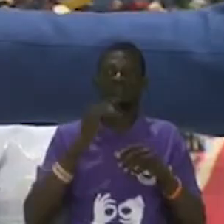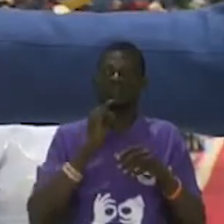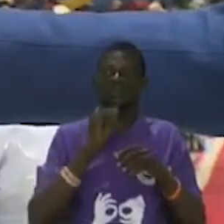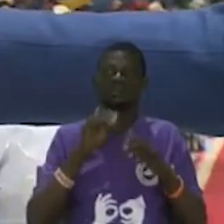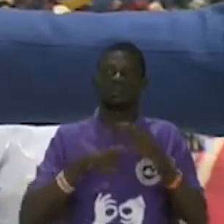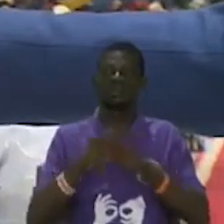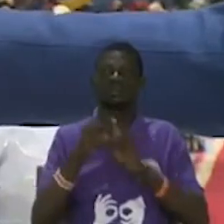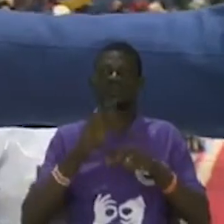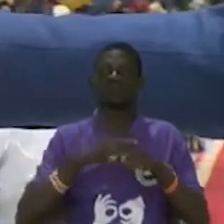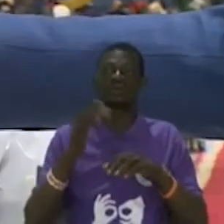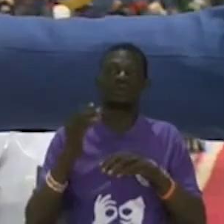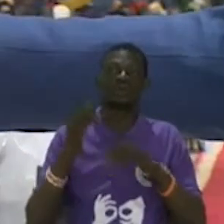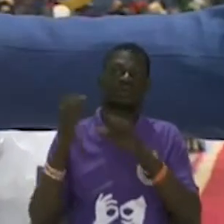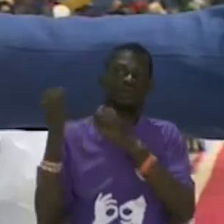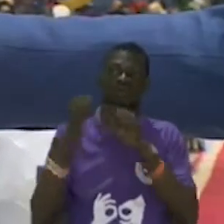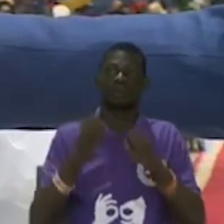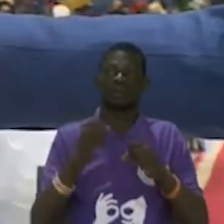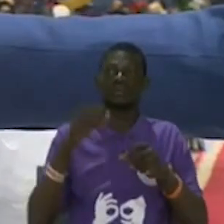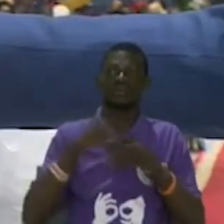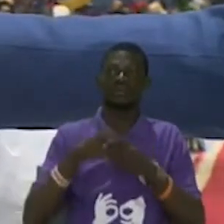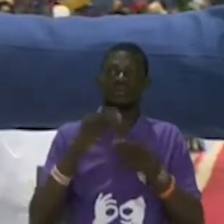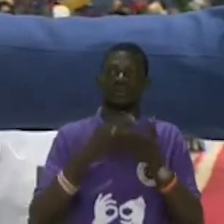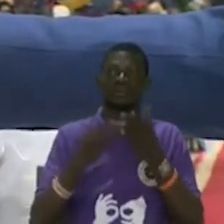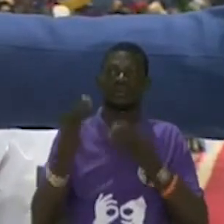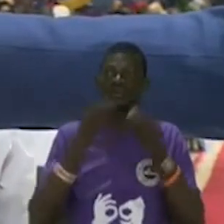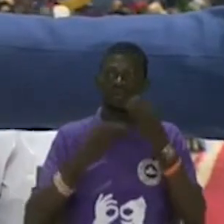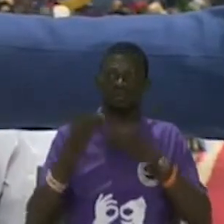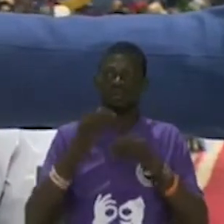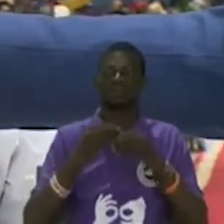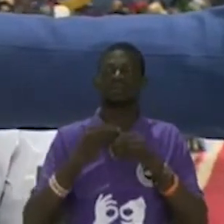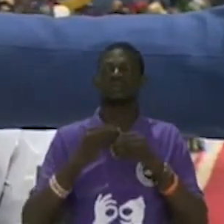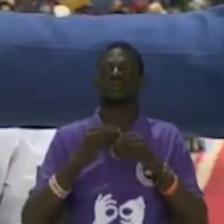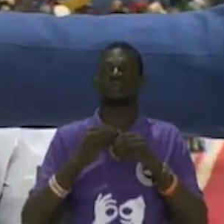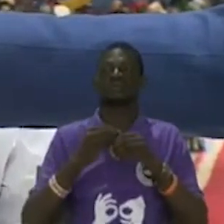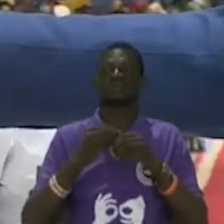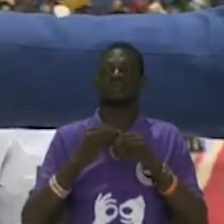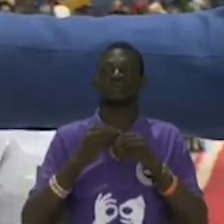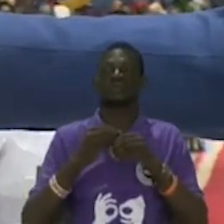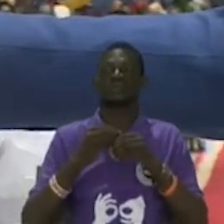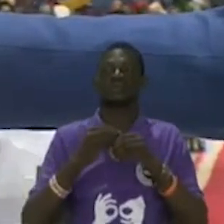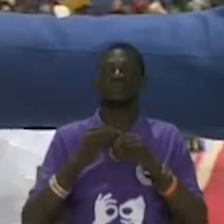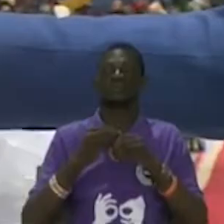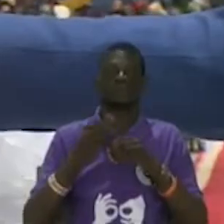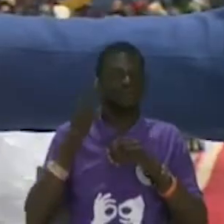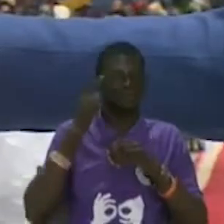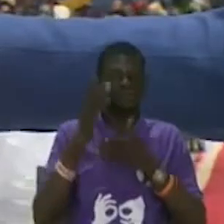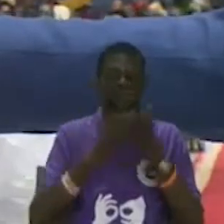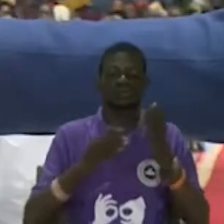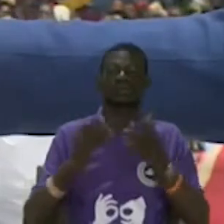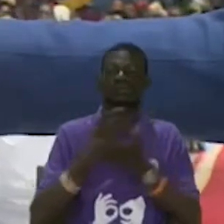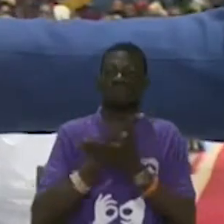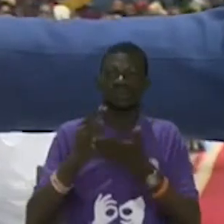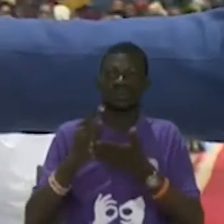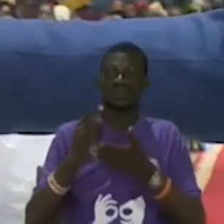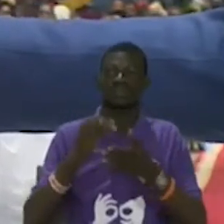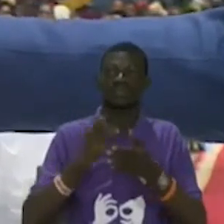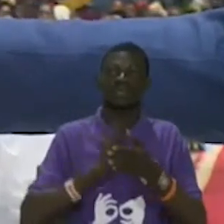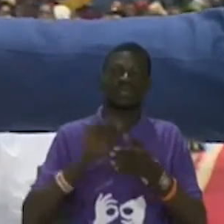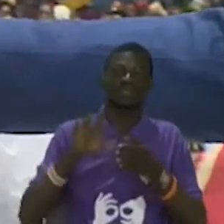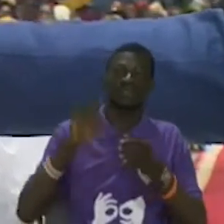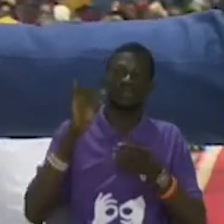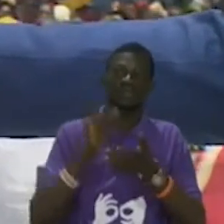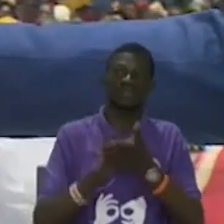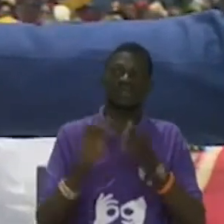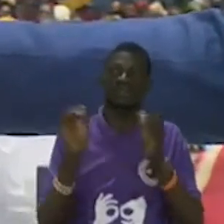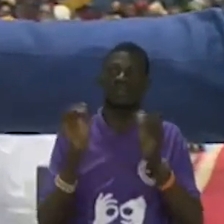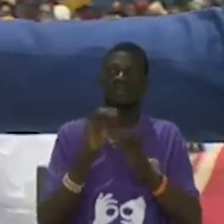based on the power in the Holy Communion. For some weeks now, I just discovered that there